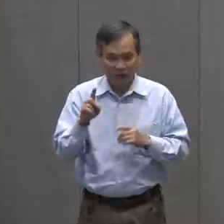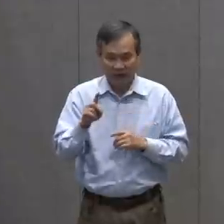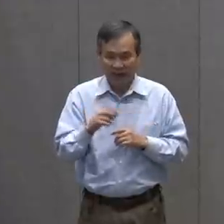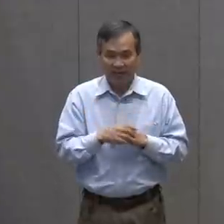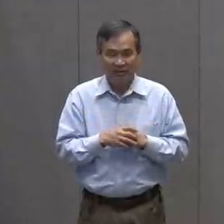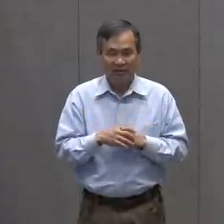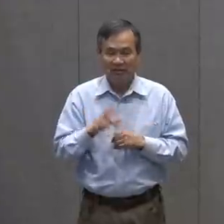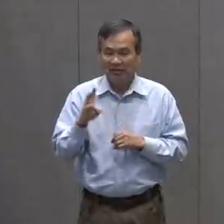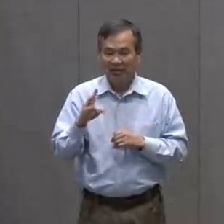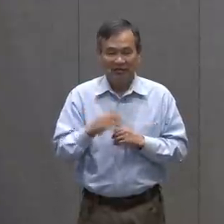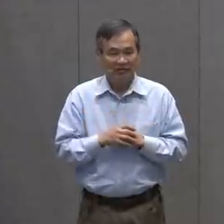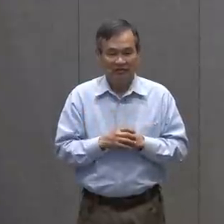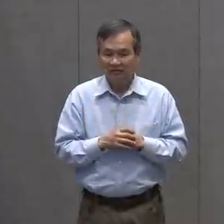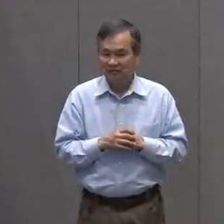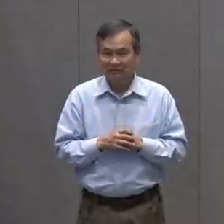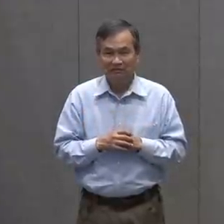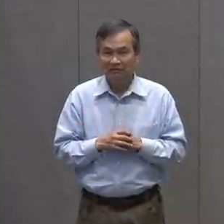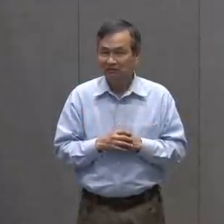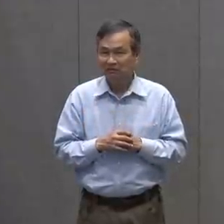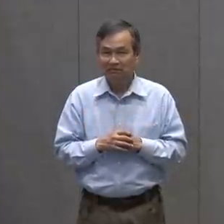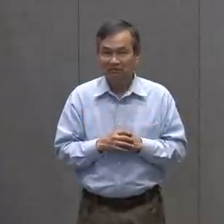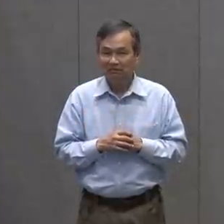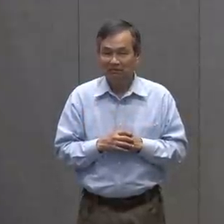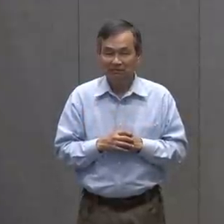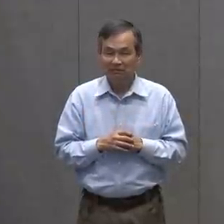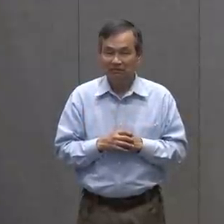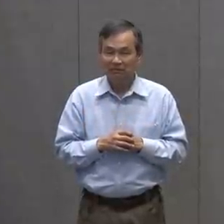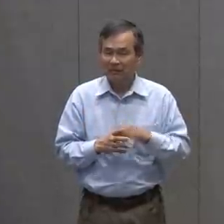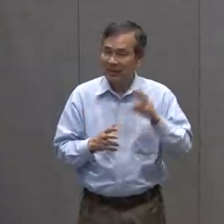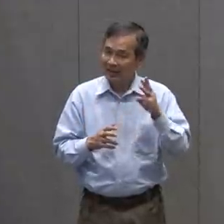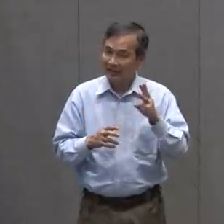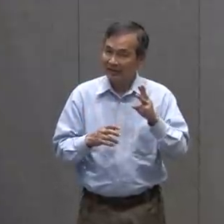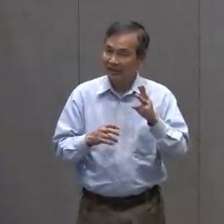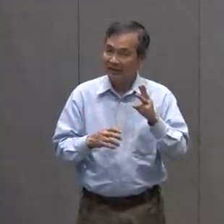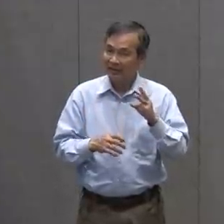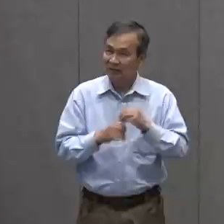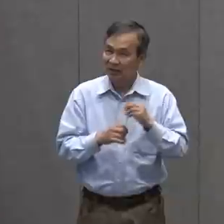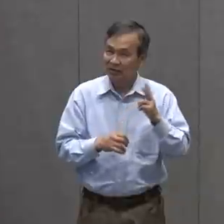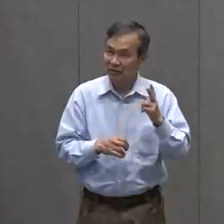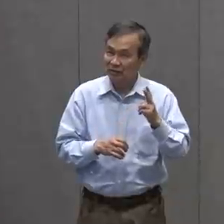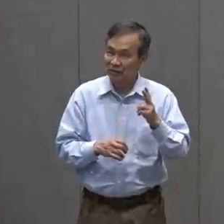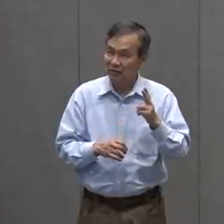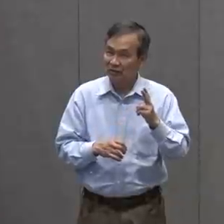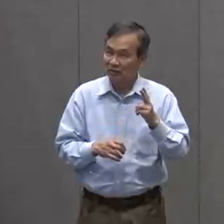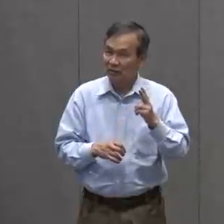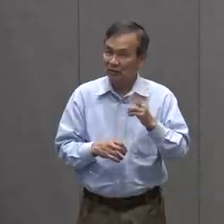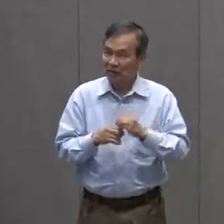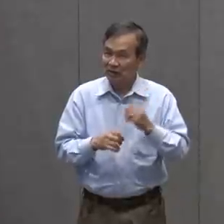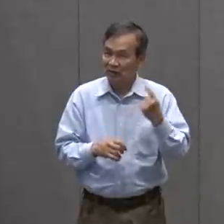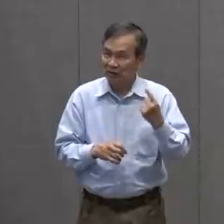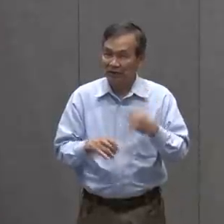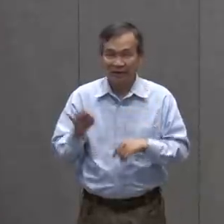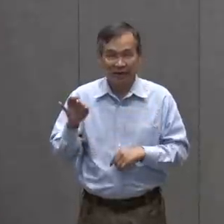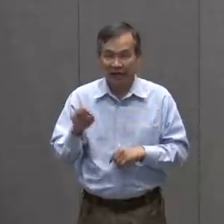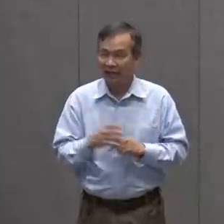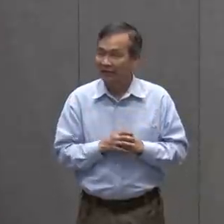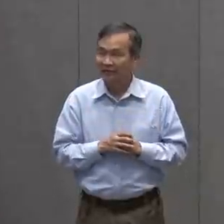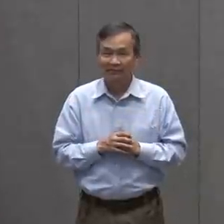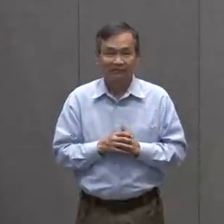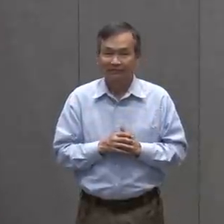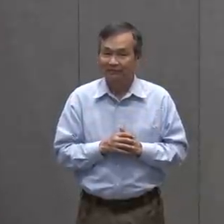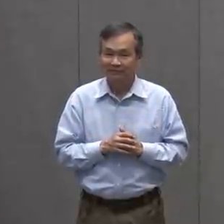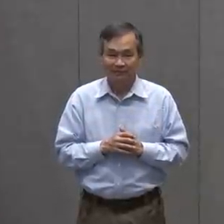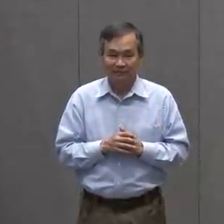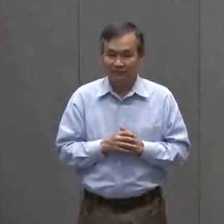is 7. Can't do that. 6 plus 2 plus 1 is 9. Can't do